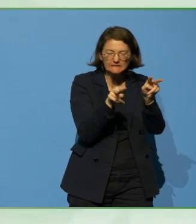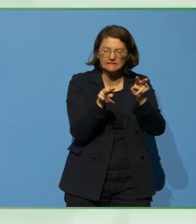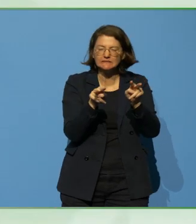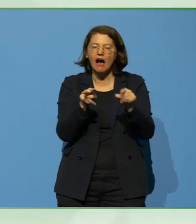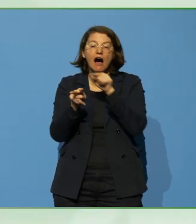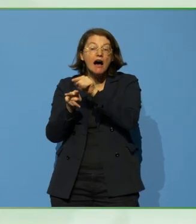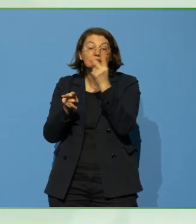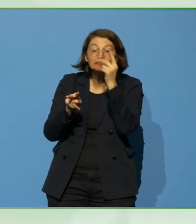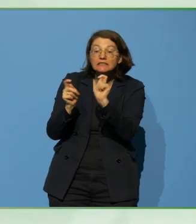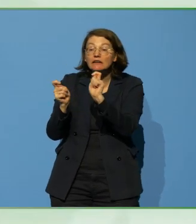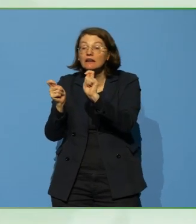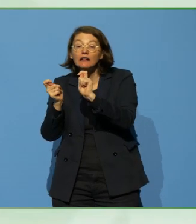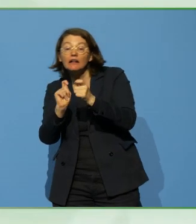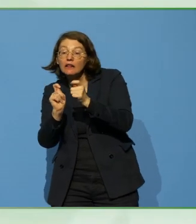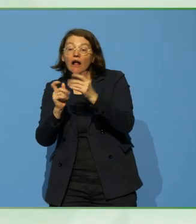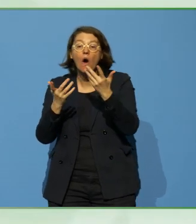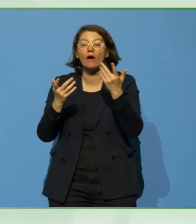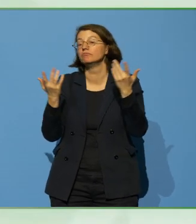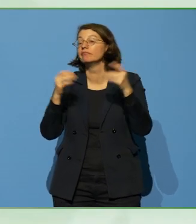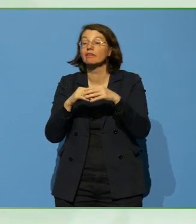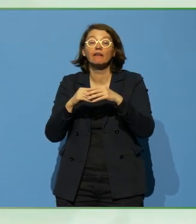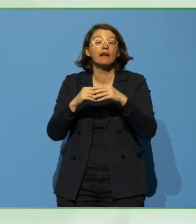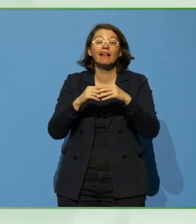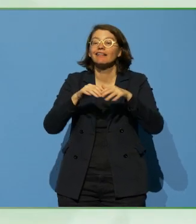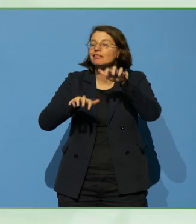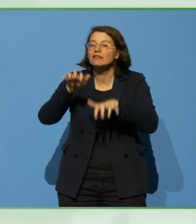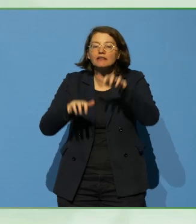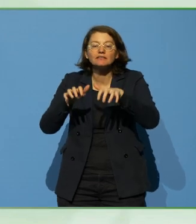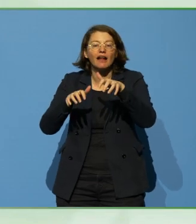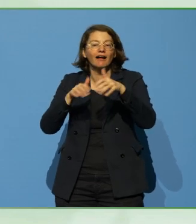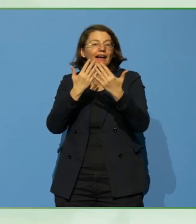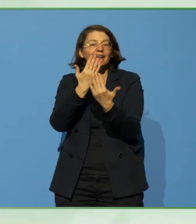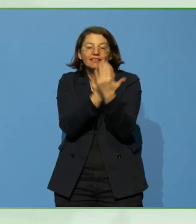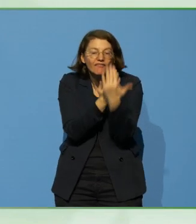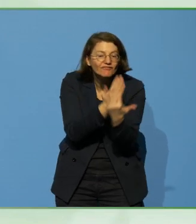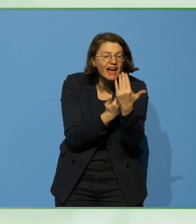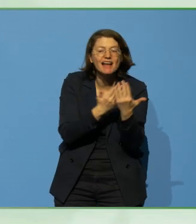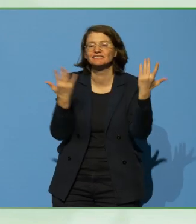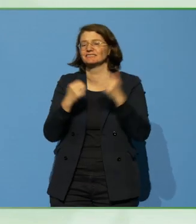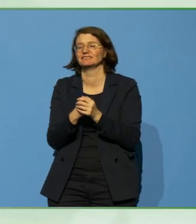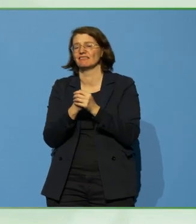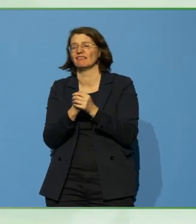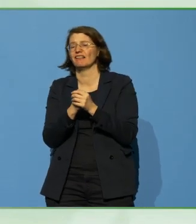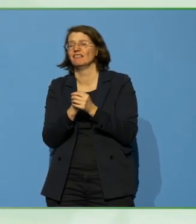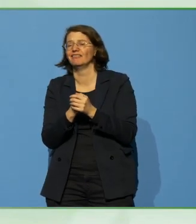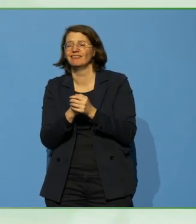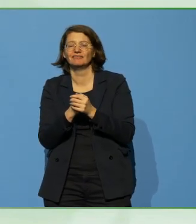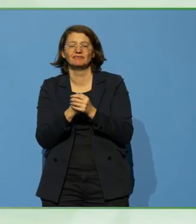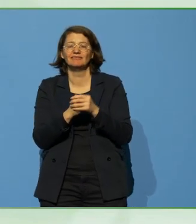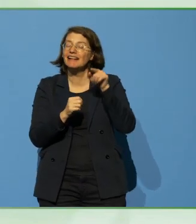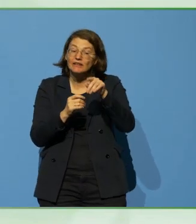is my digital euro card, or this is my digital business euro card? As a blind person, is it easy to grip? Is